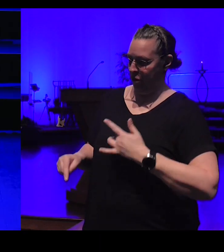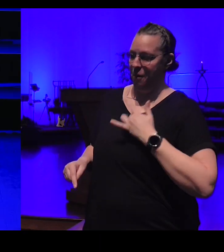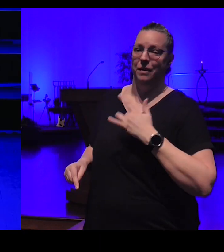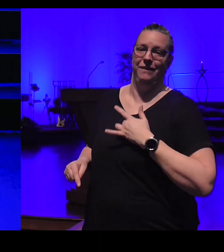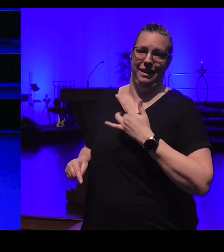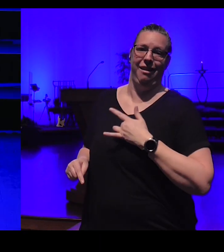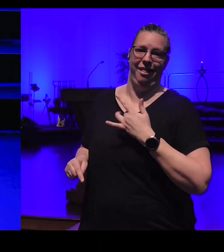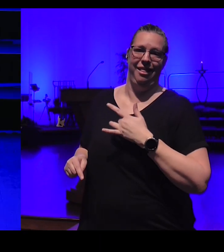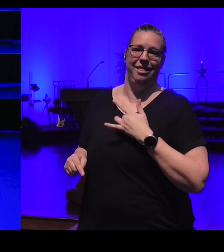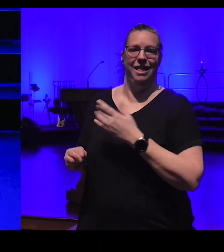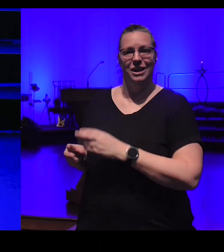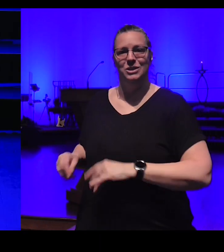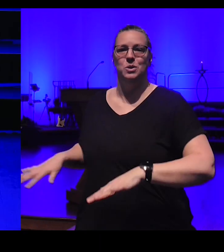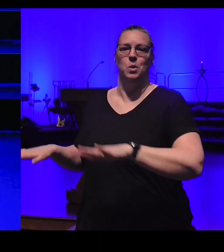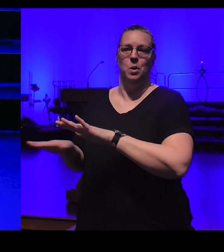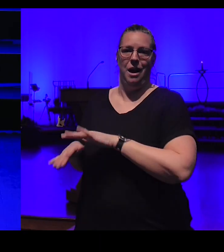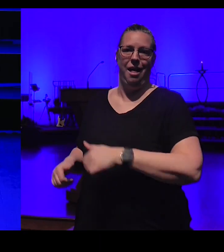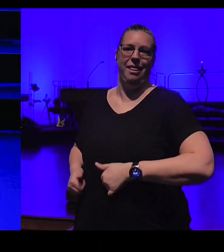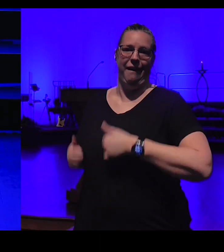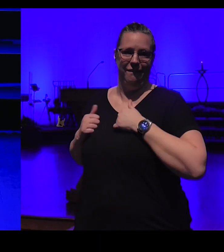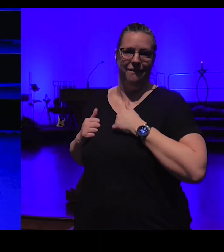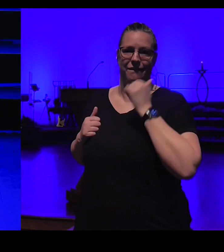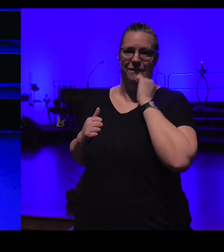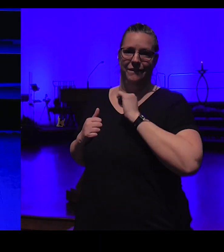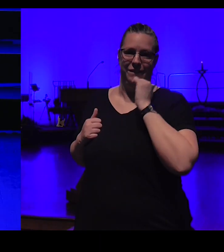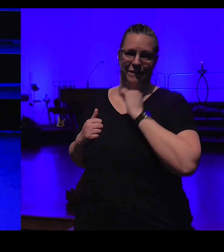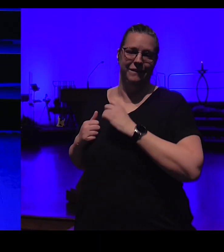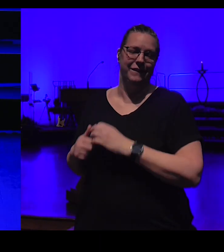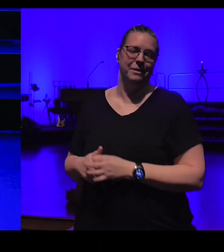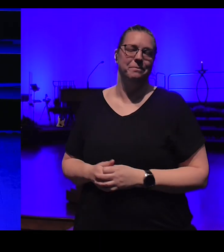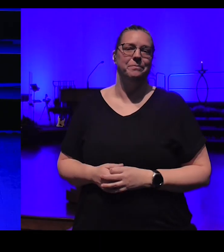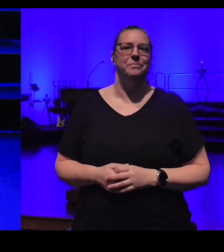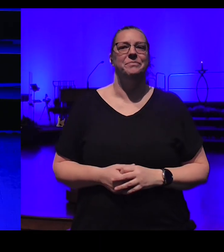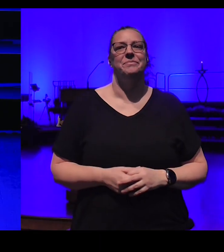felt to the soil of our daily lives.